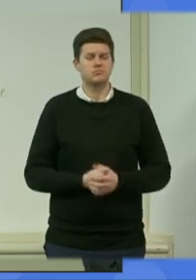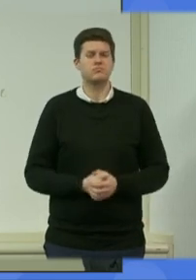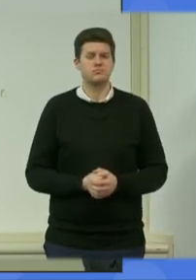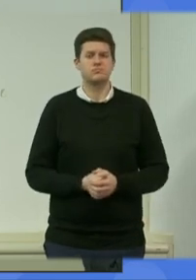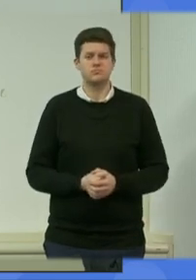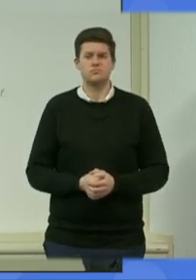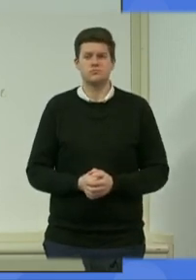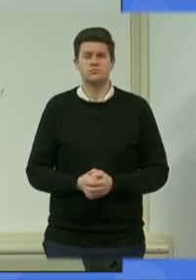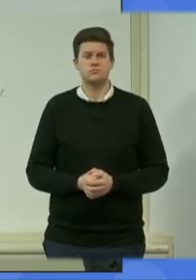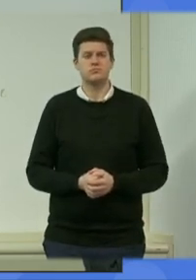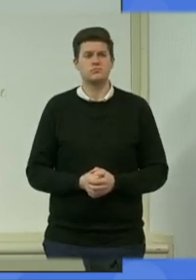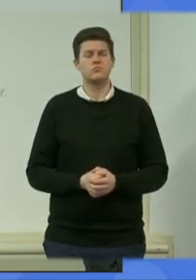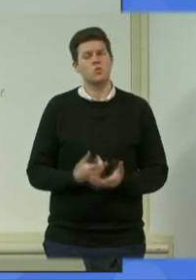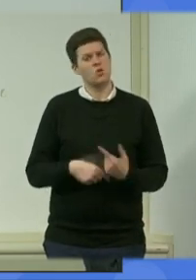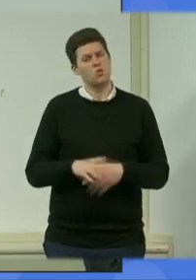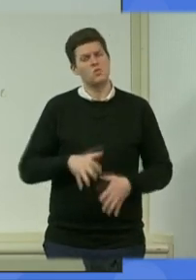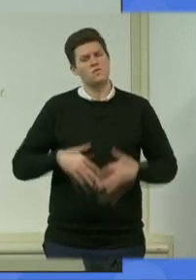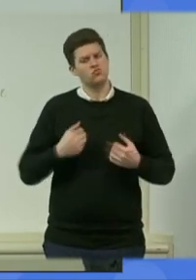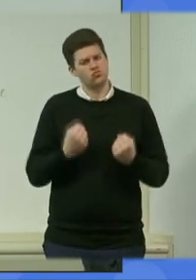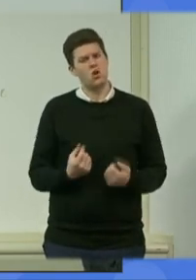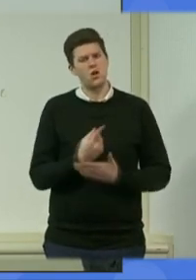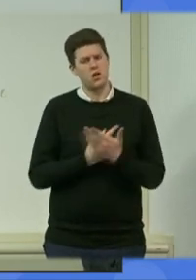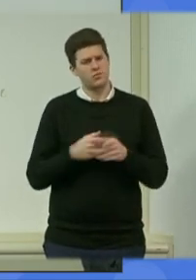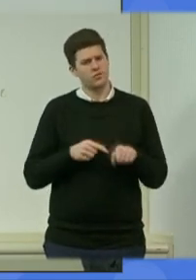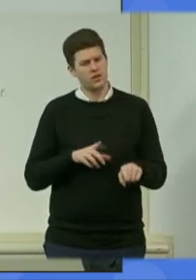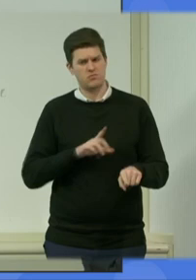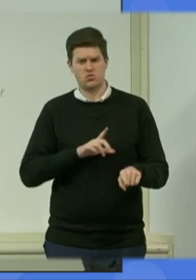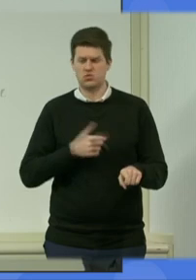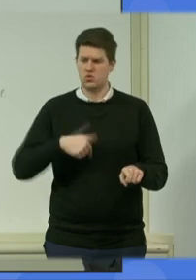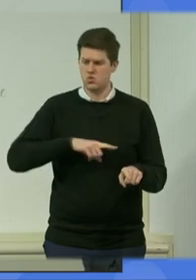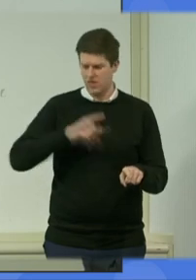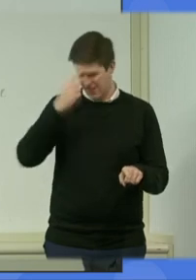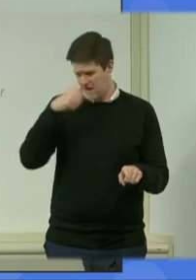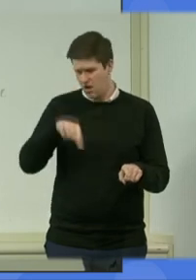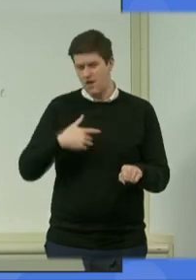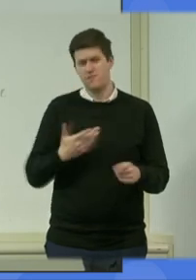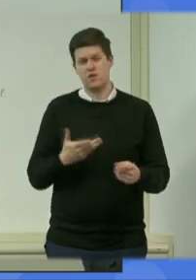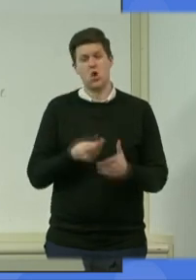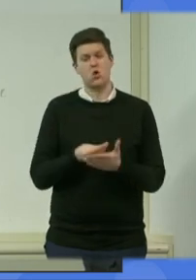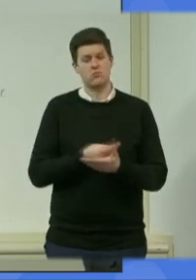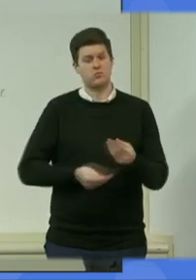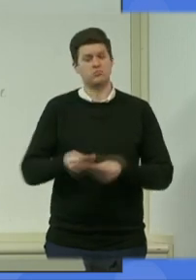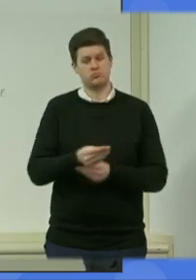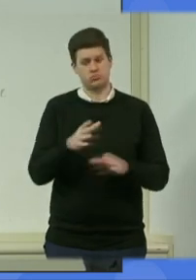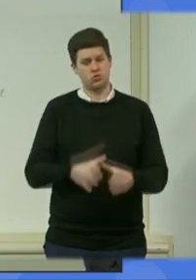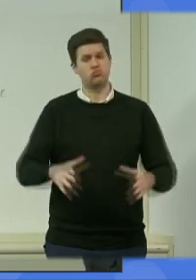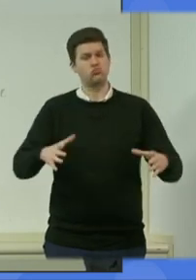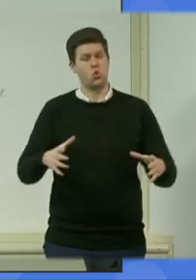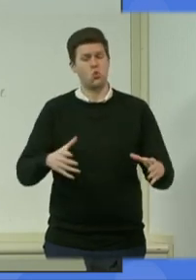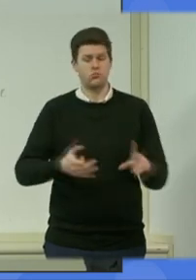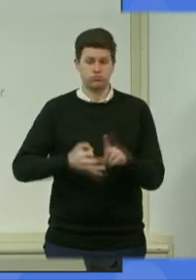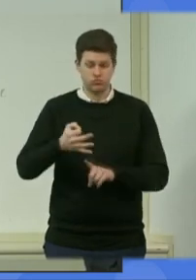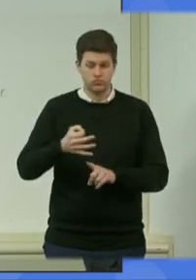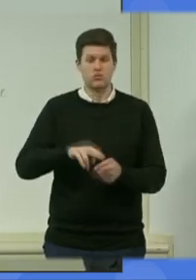That's something we feel quite strongly about, because we would always hope that if you've got a growing economy, that's going to generate more tax revenue for the economy, and